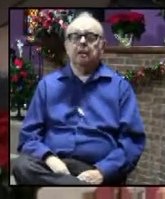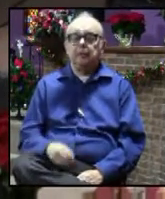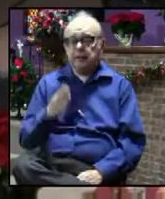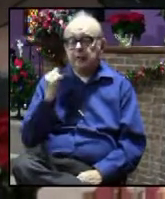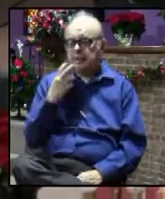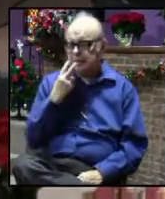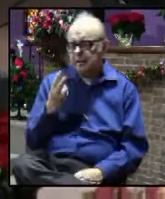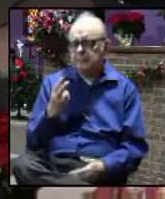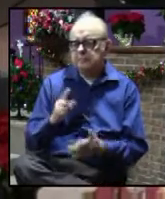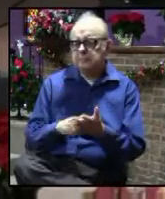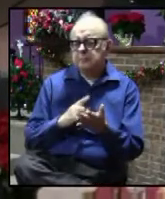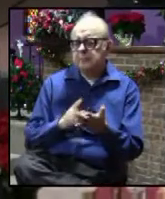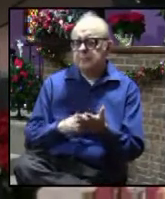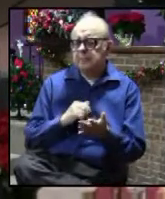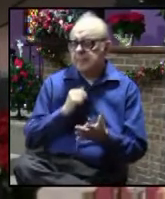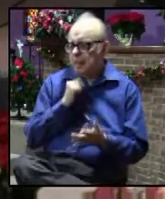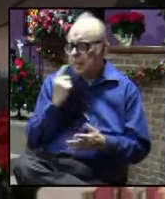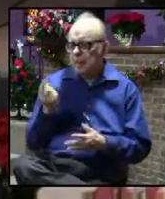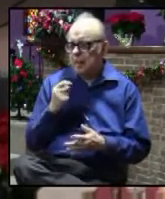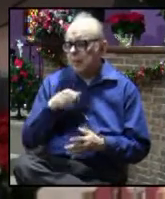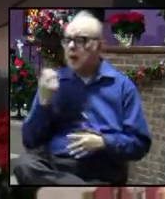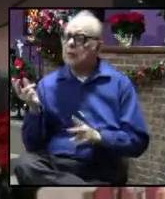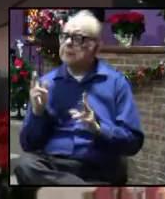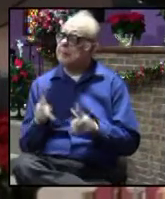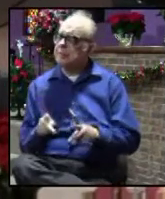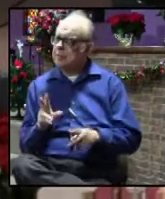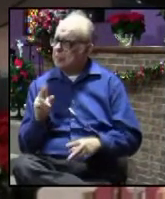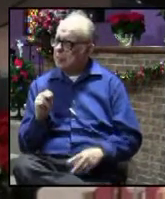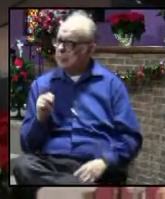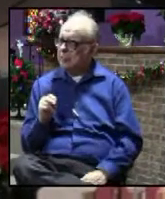Because you see, sometimes it isn't always the other person.